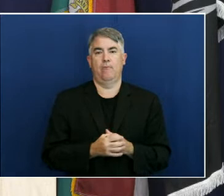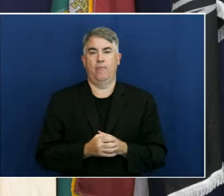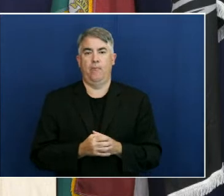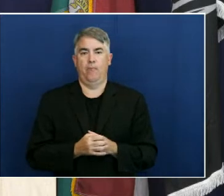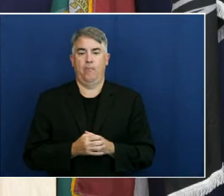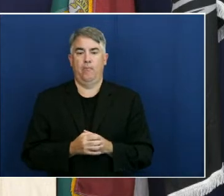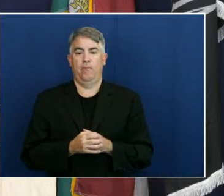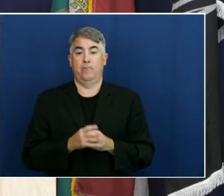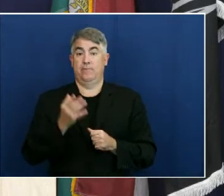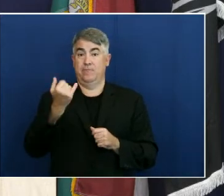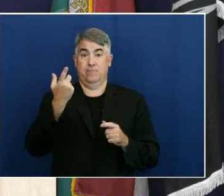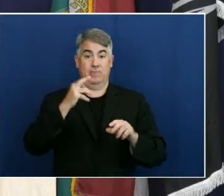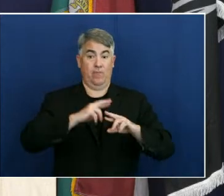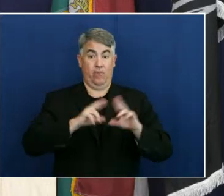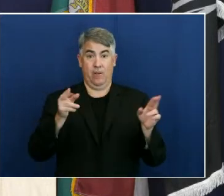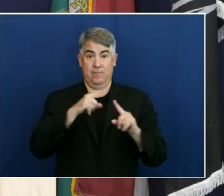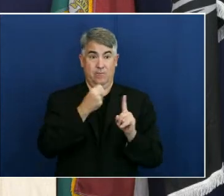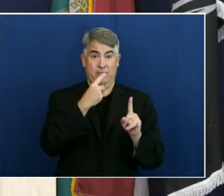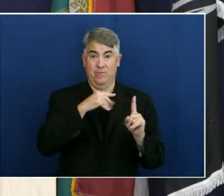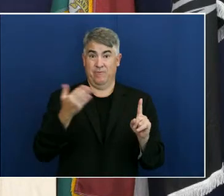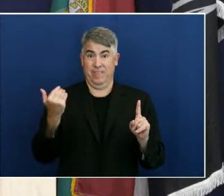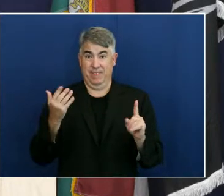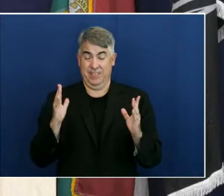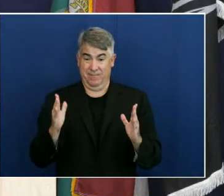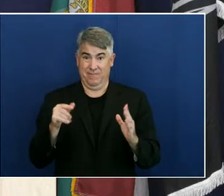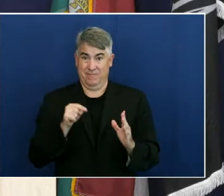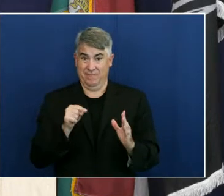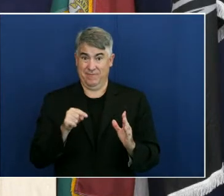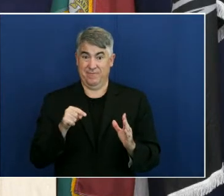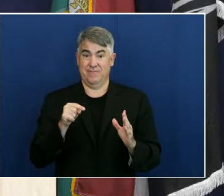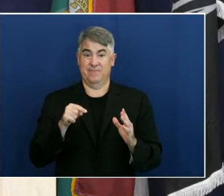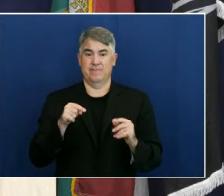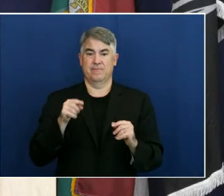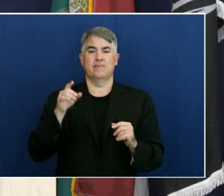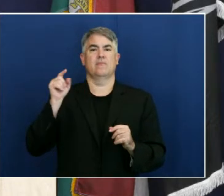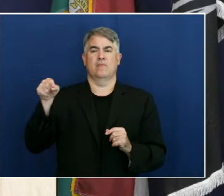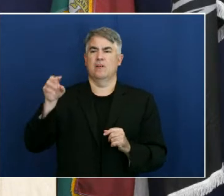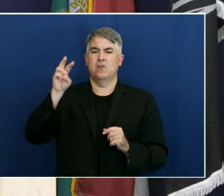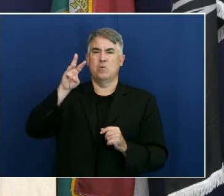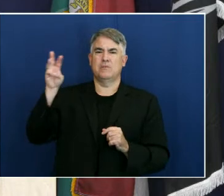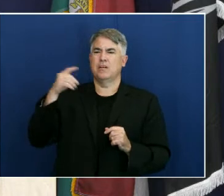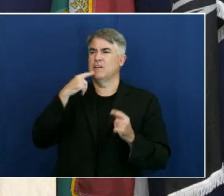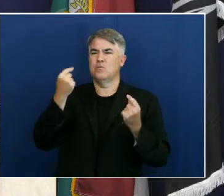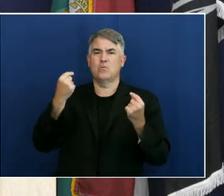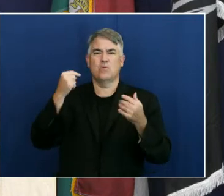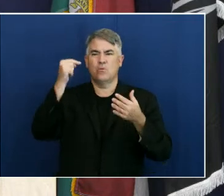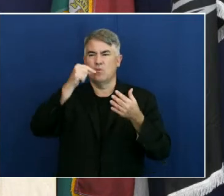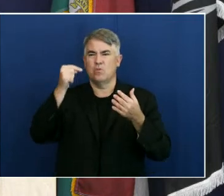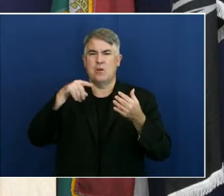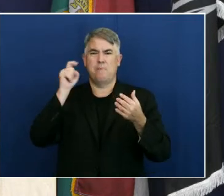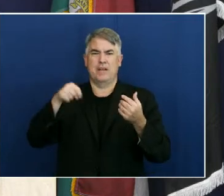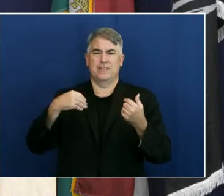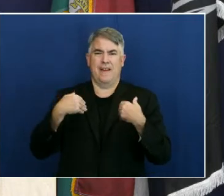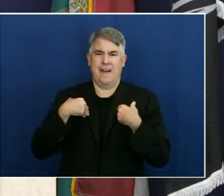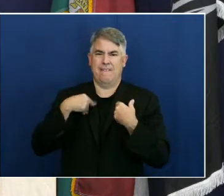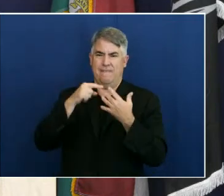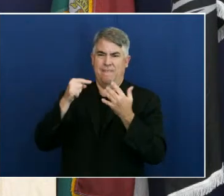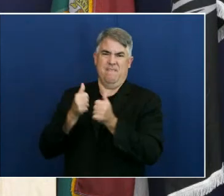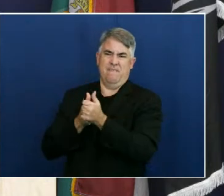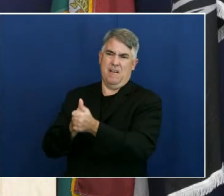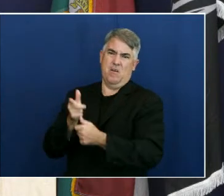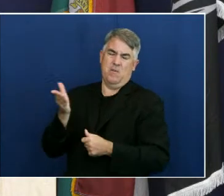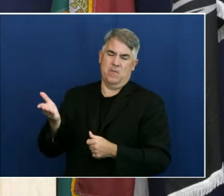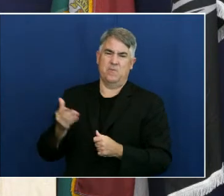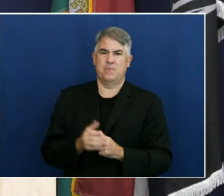is out, and we expect that to happen this evening, and that will be on our website to answer any questions that folks may have surrounding 12